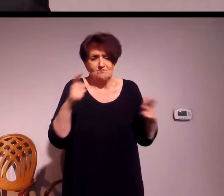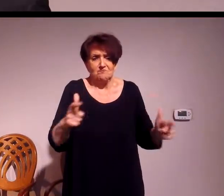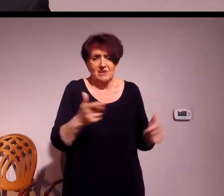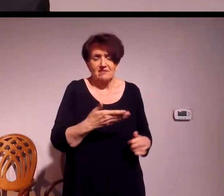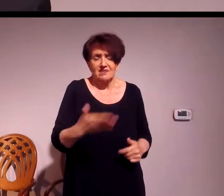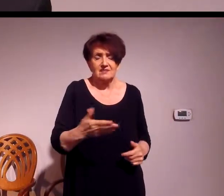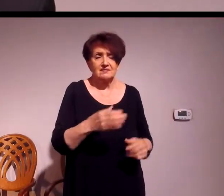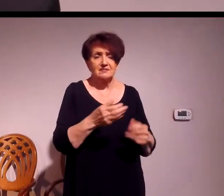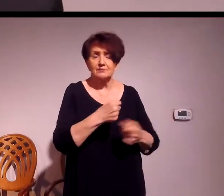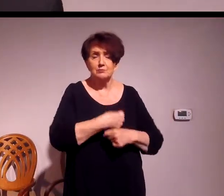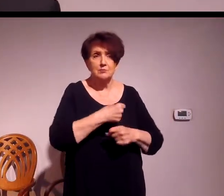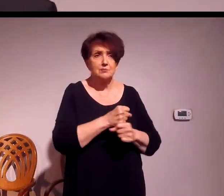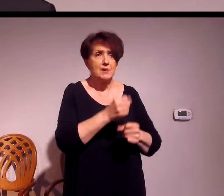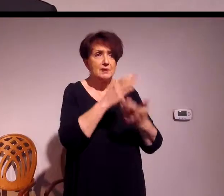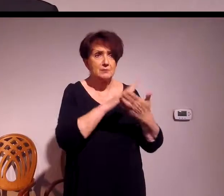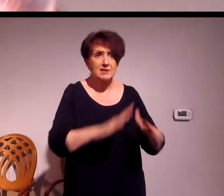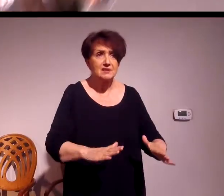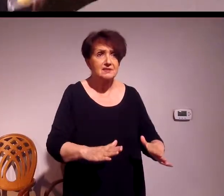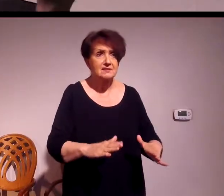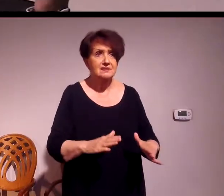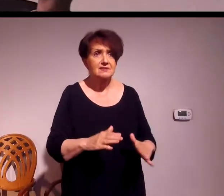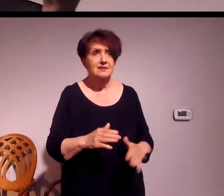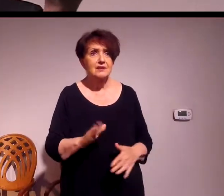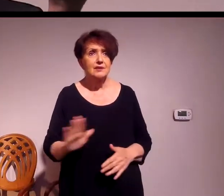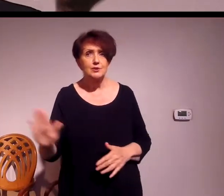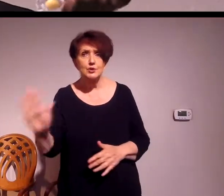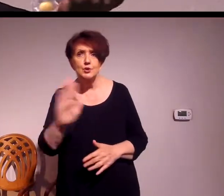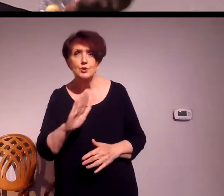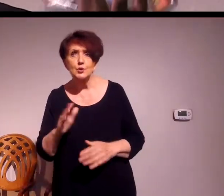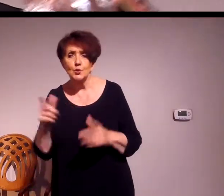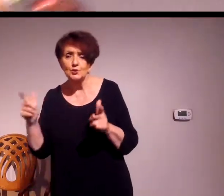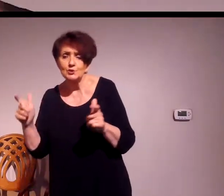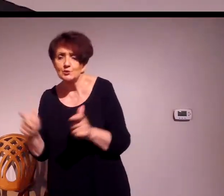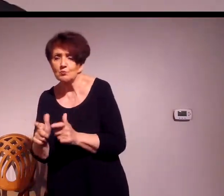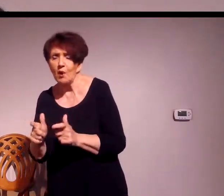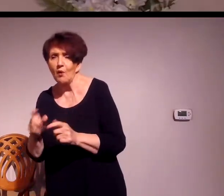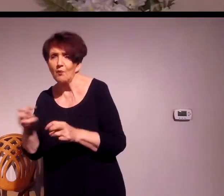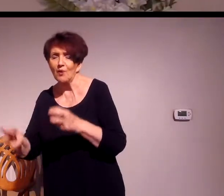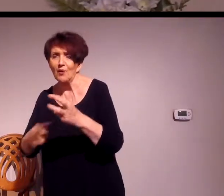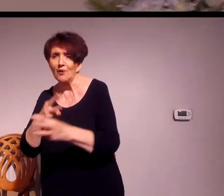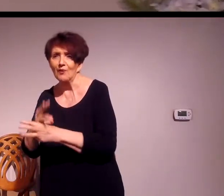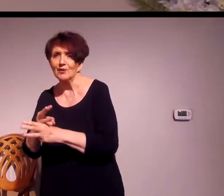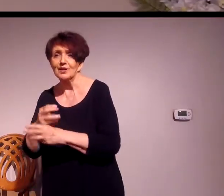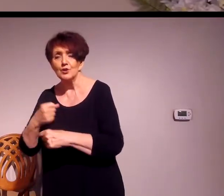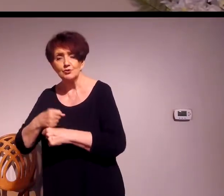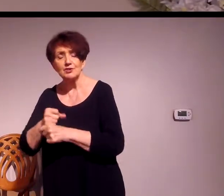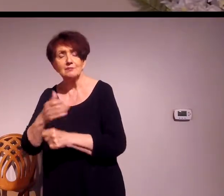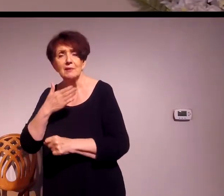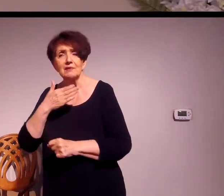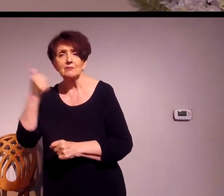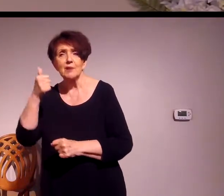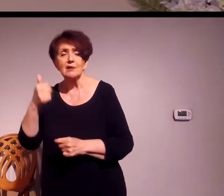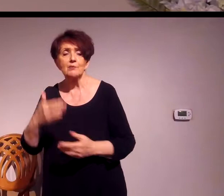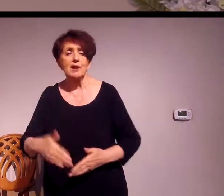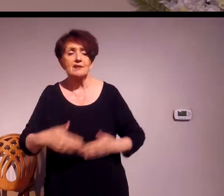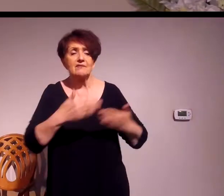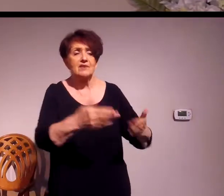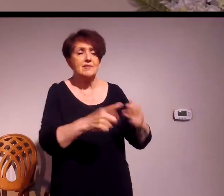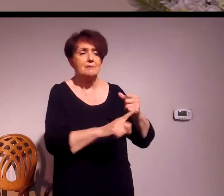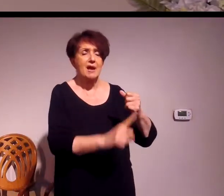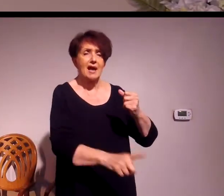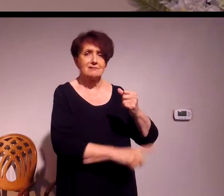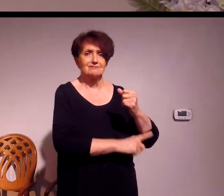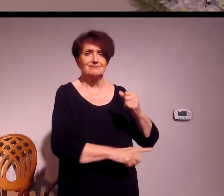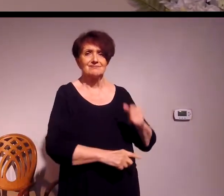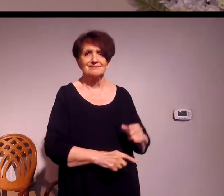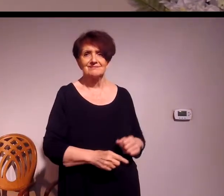what you do in your own little small world. And the one thing I do in my small world is I make it better just by handing out a small bag.